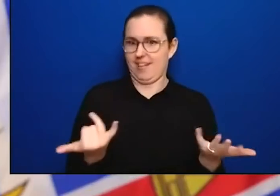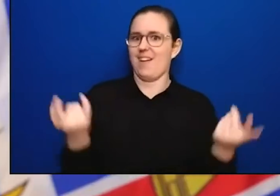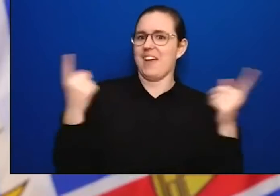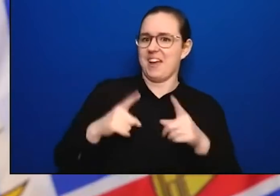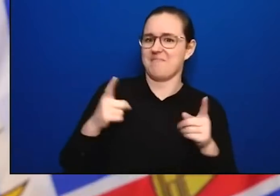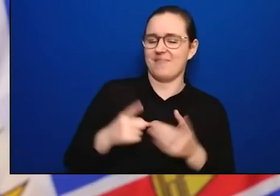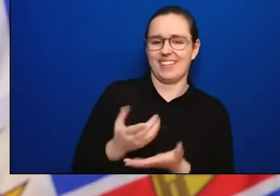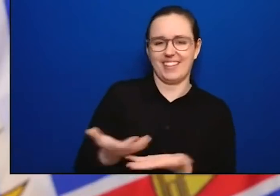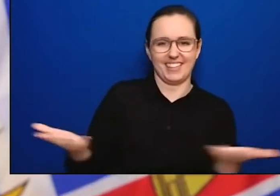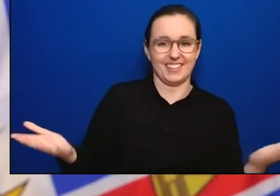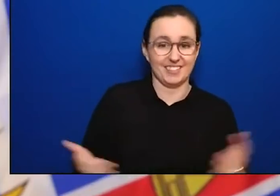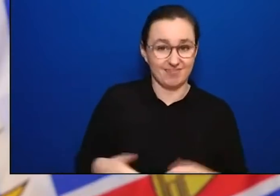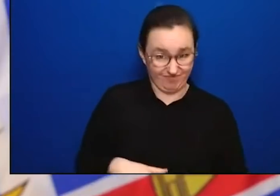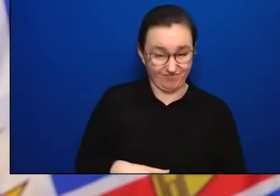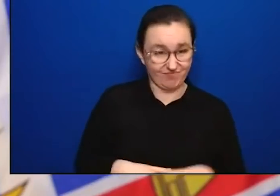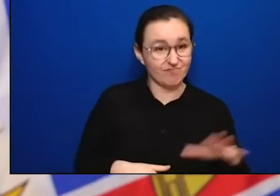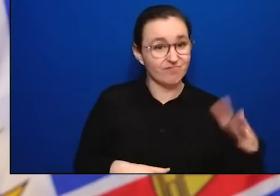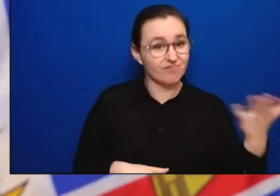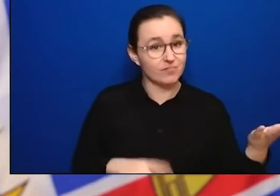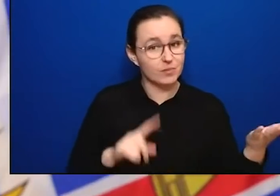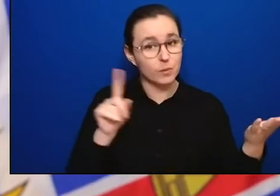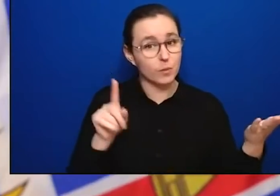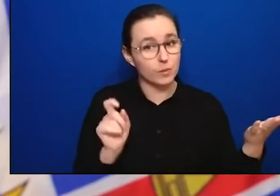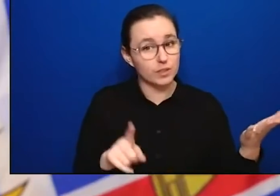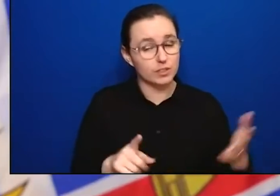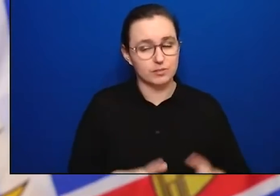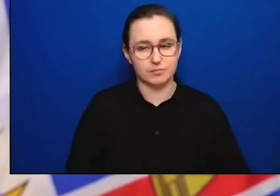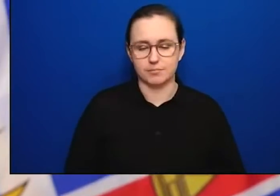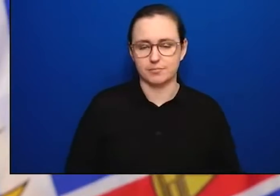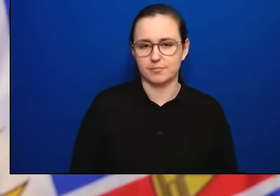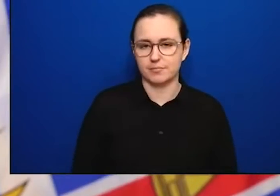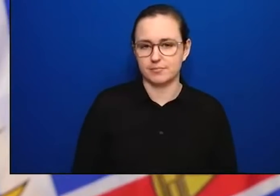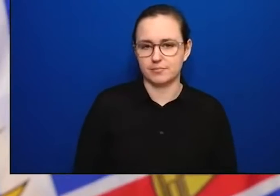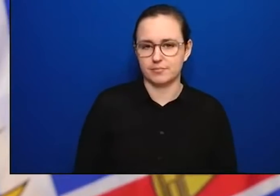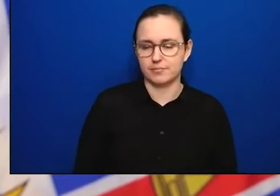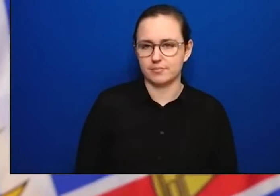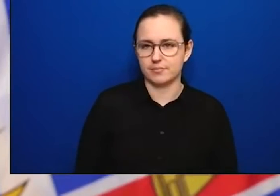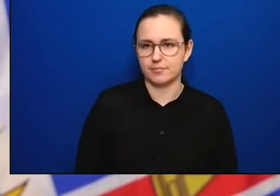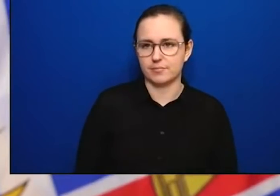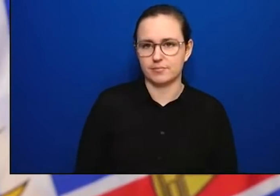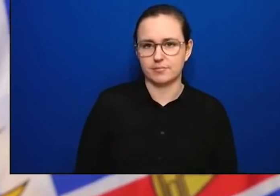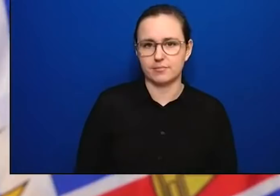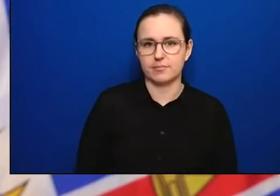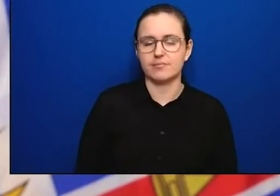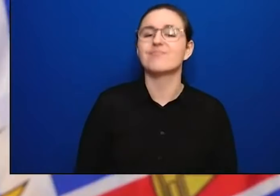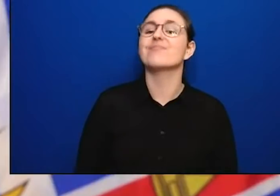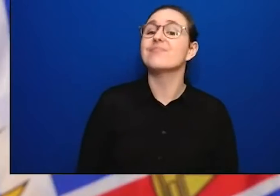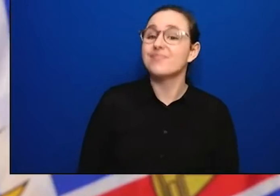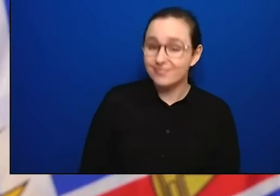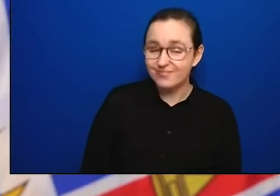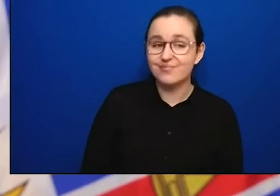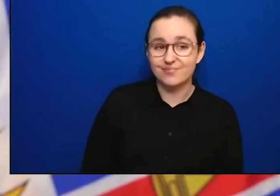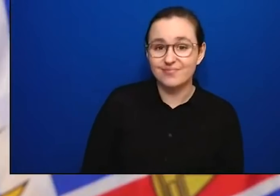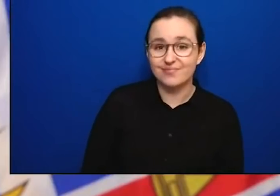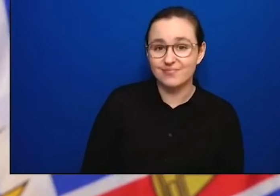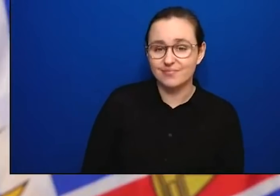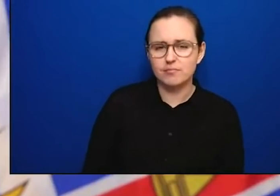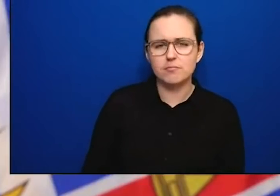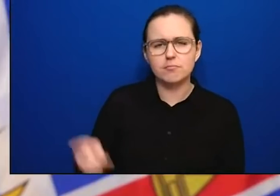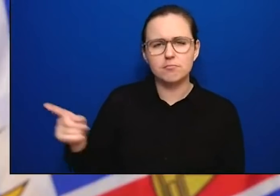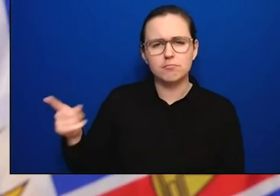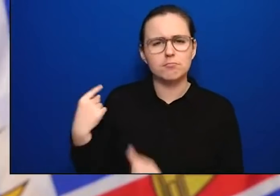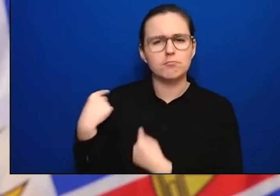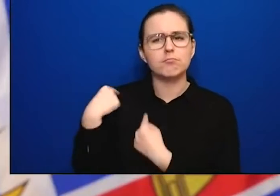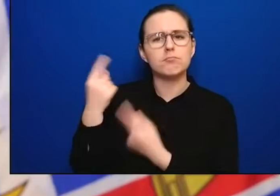said that it is an important thing, particularly now with what we're seeing. Next question, we go to Derek Penner,